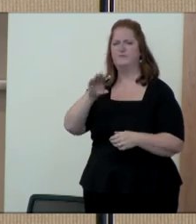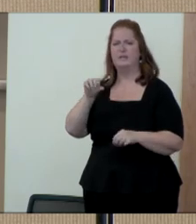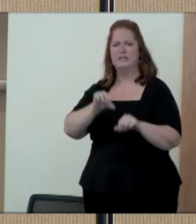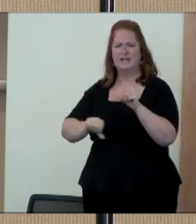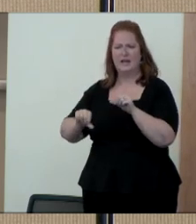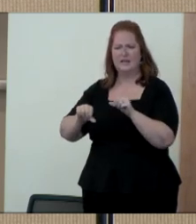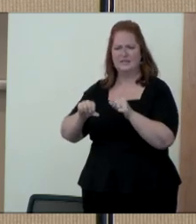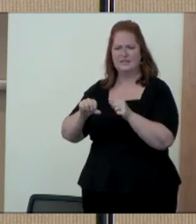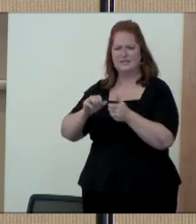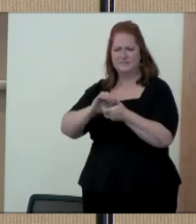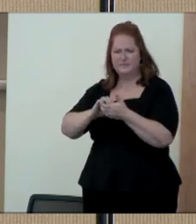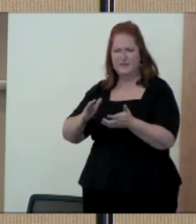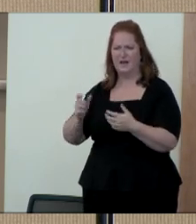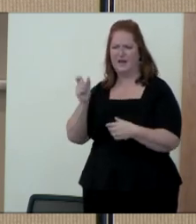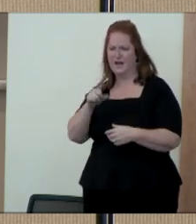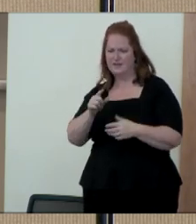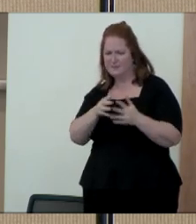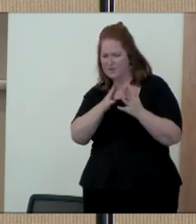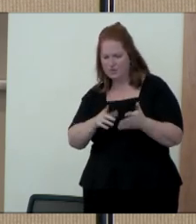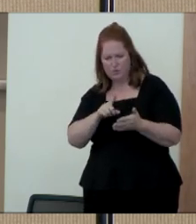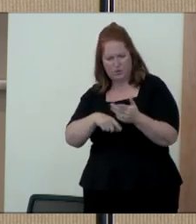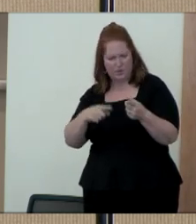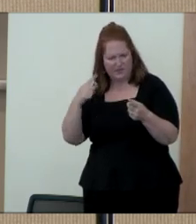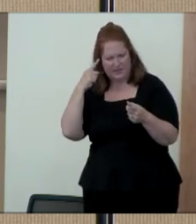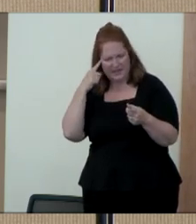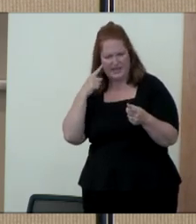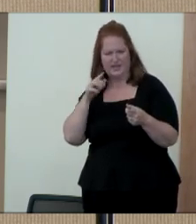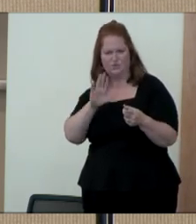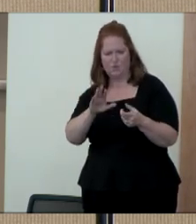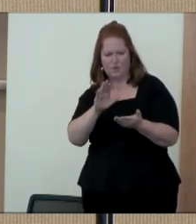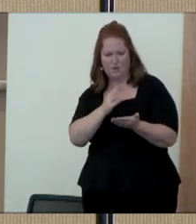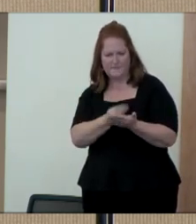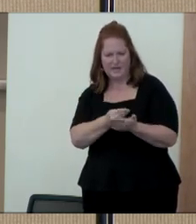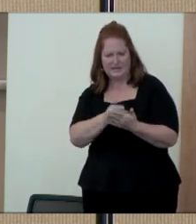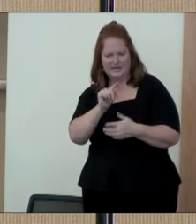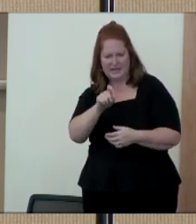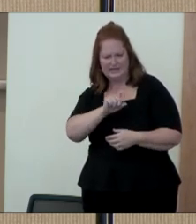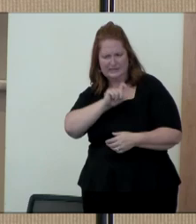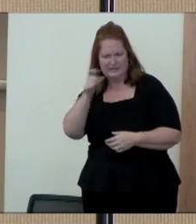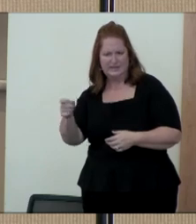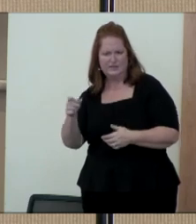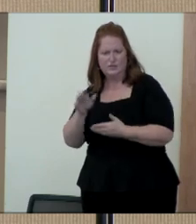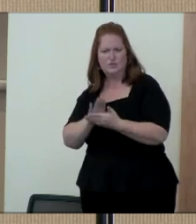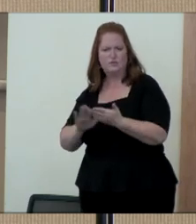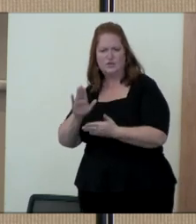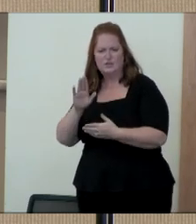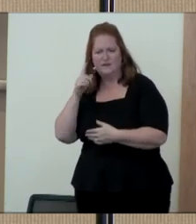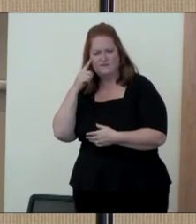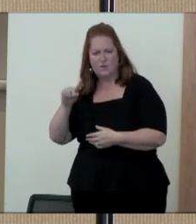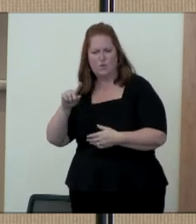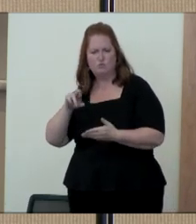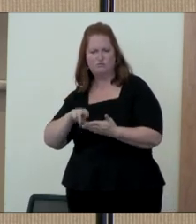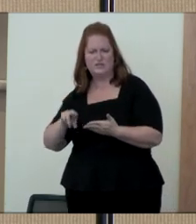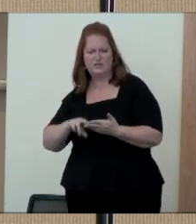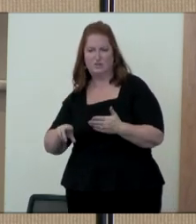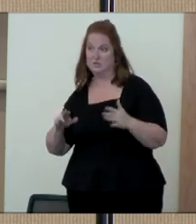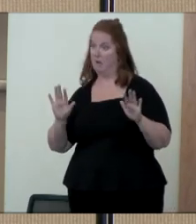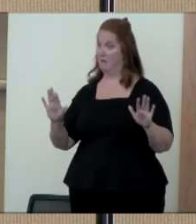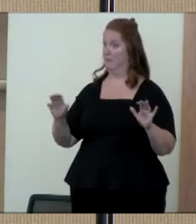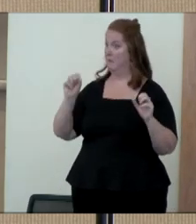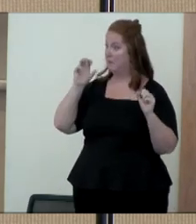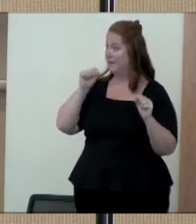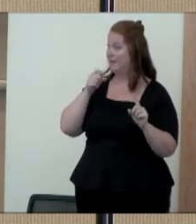asked Americans what they thought about their tax dollars being given to universities for research, And guess what they said? The answer this time is actually pretty